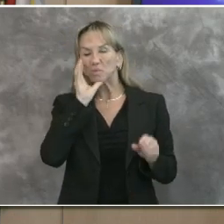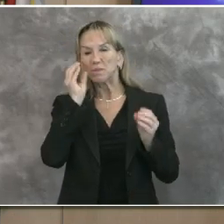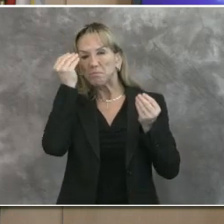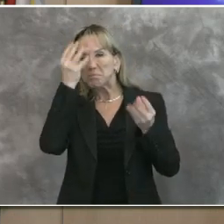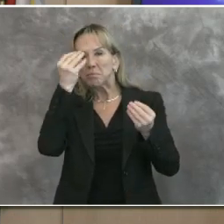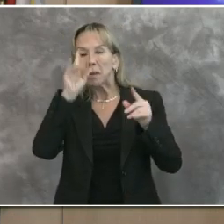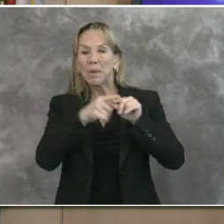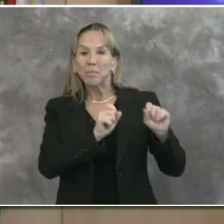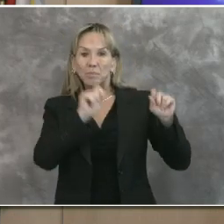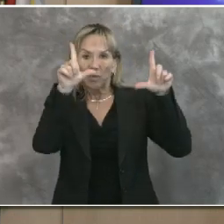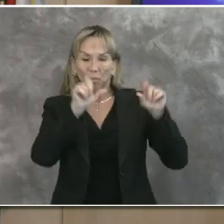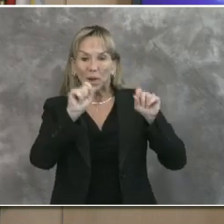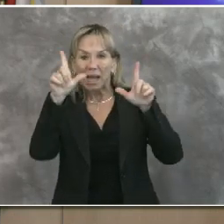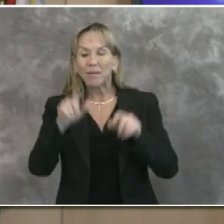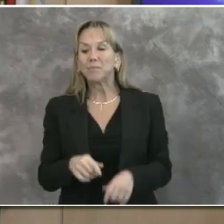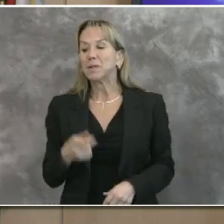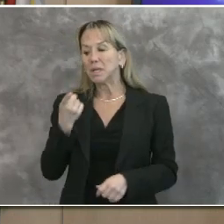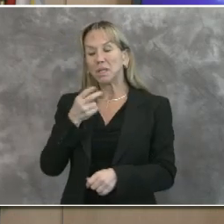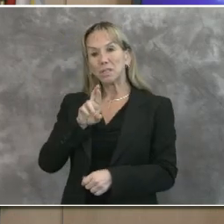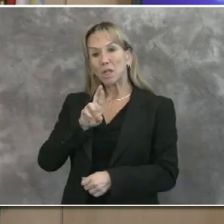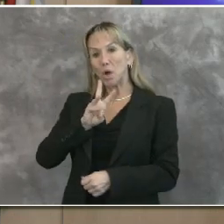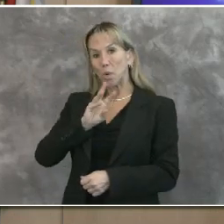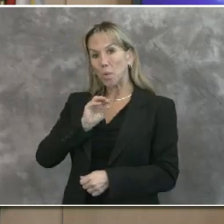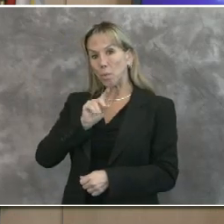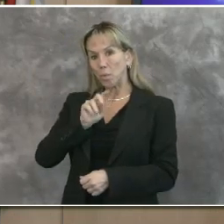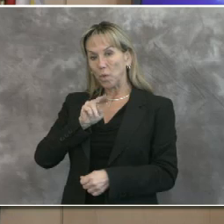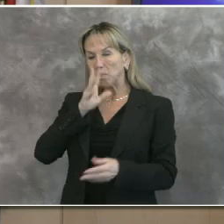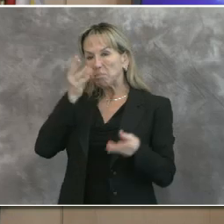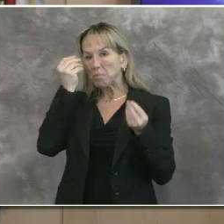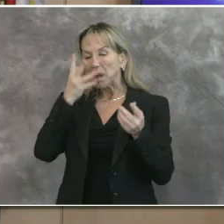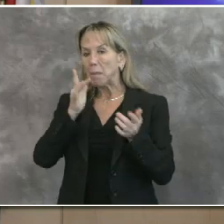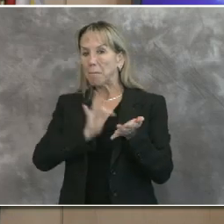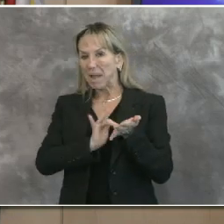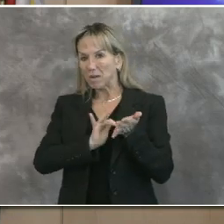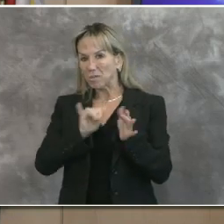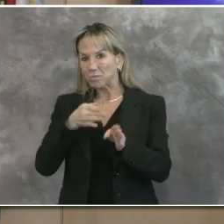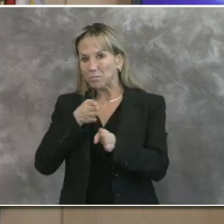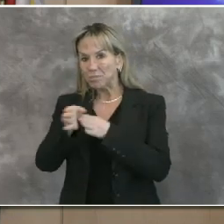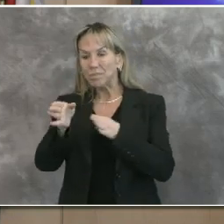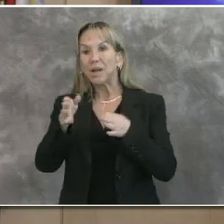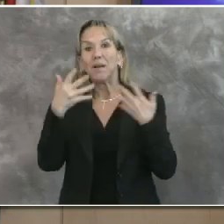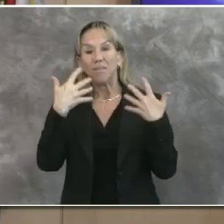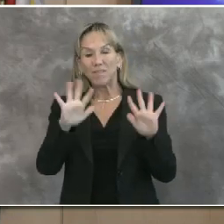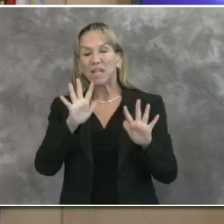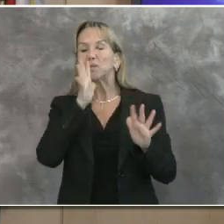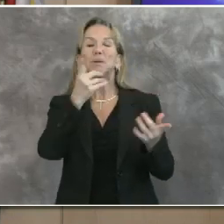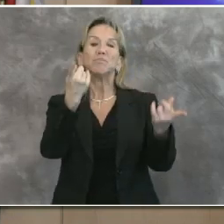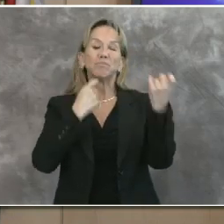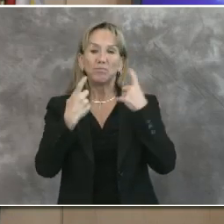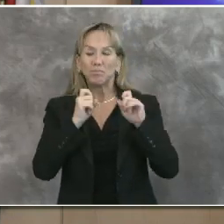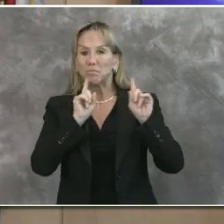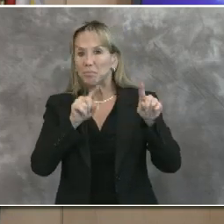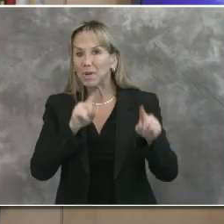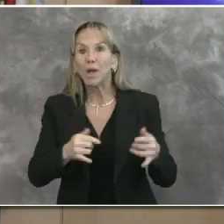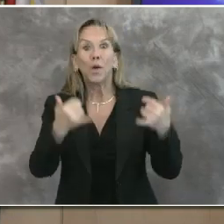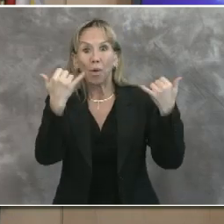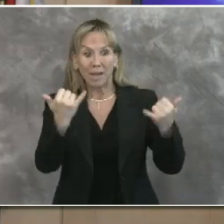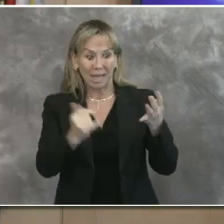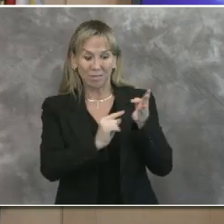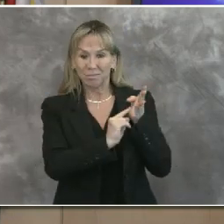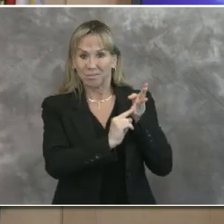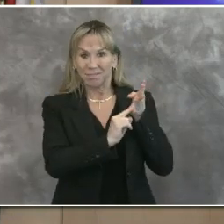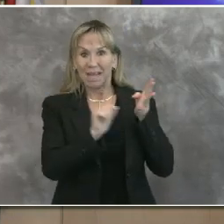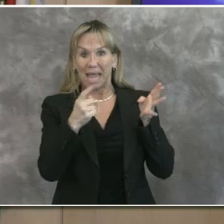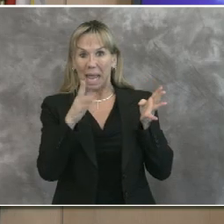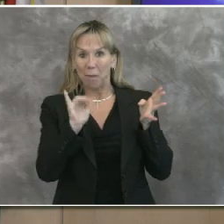charts. Dr. Wooten's going to give us a medical update, and then we'll get right into the questions and answers. This is the final week of April, and it's a time